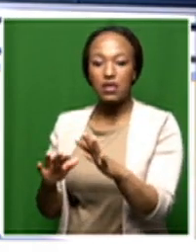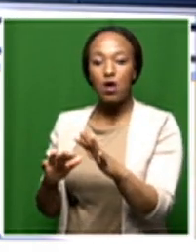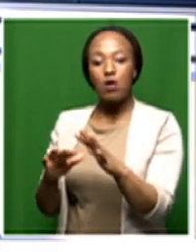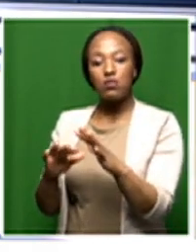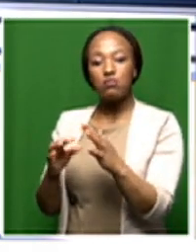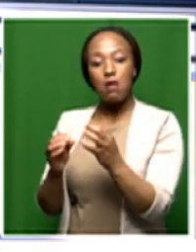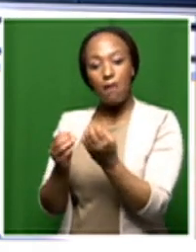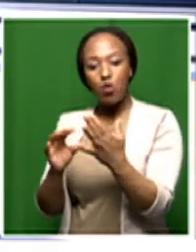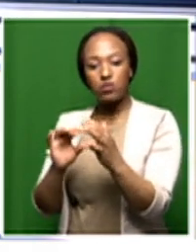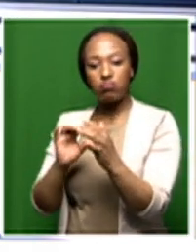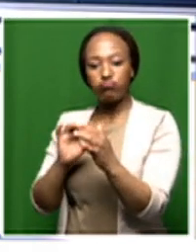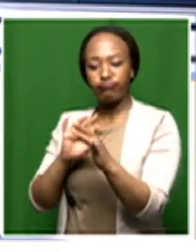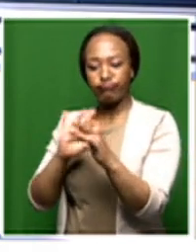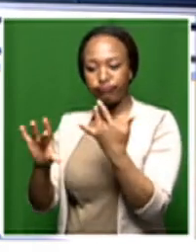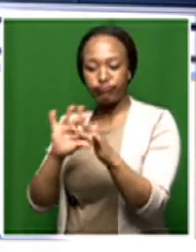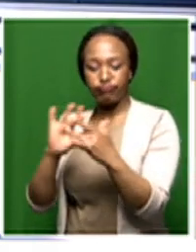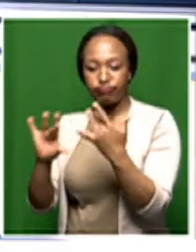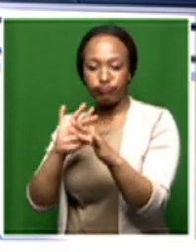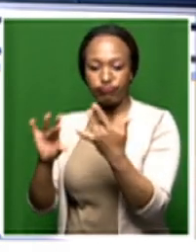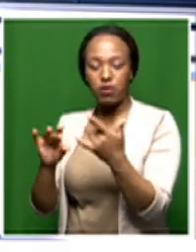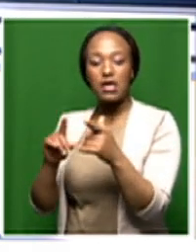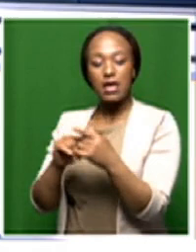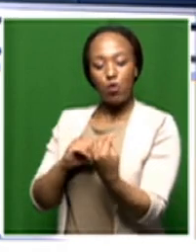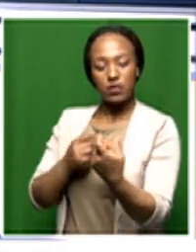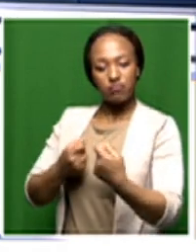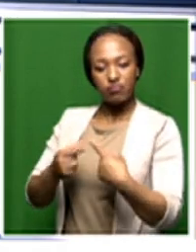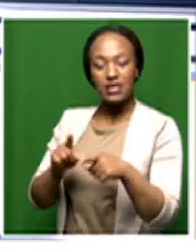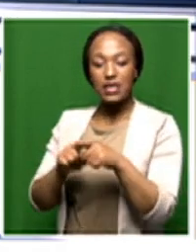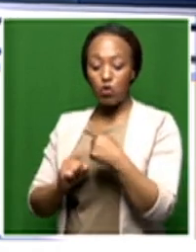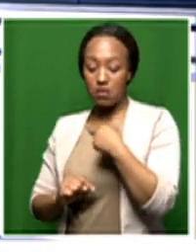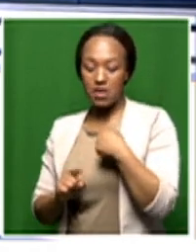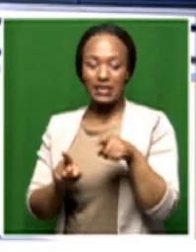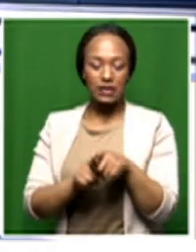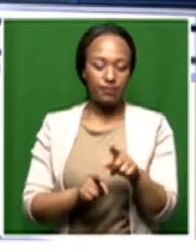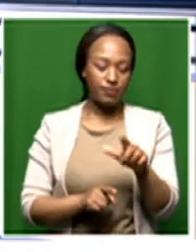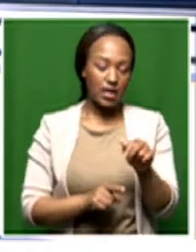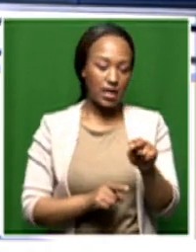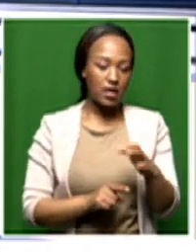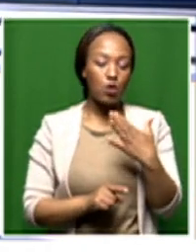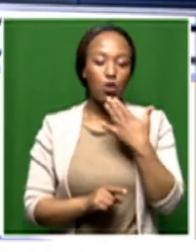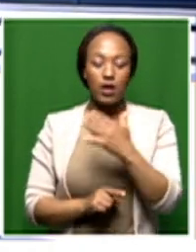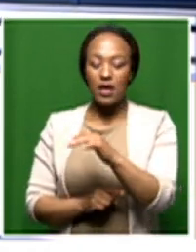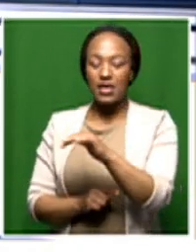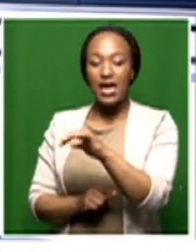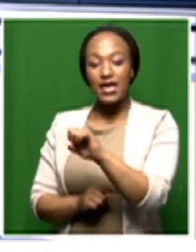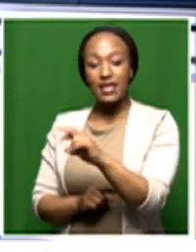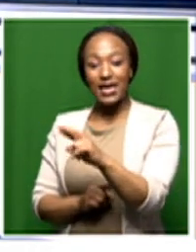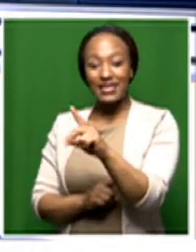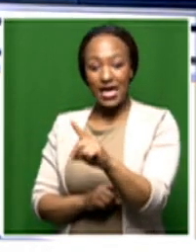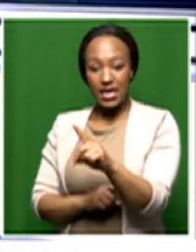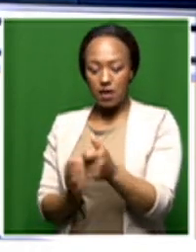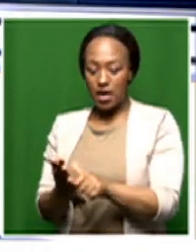correspond with me, and I know with Leanne as well, is top of mind, which is the SRD grant. And